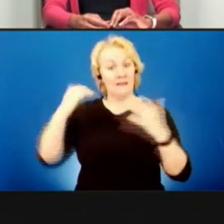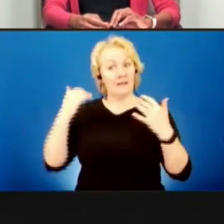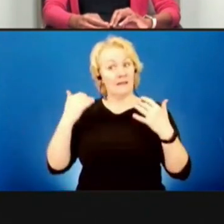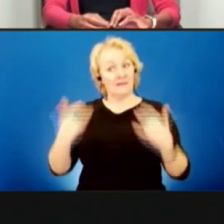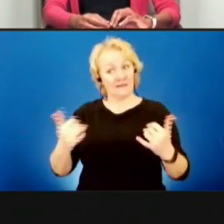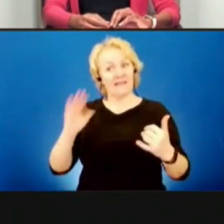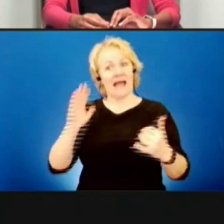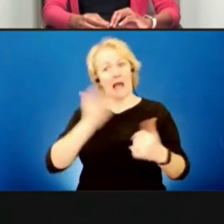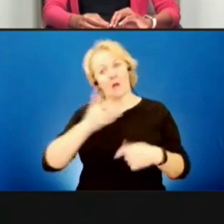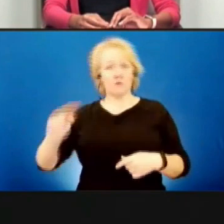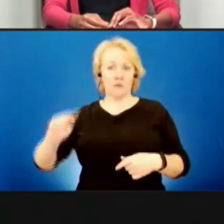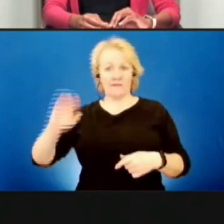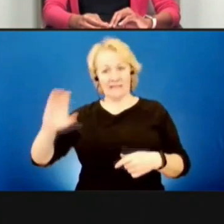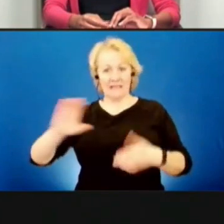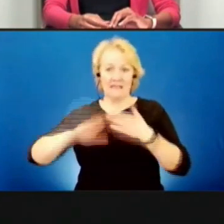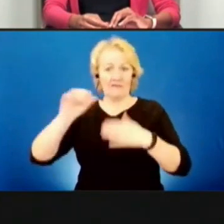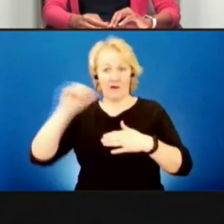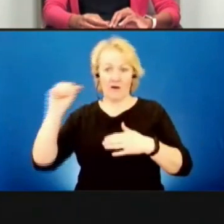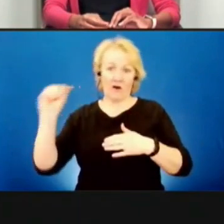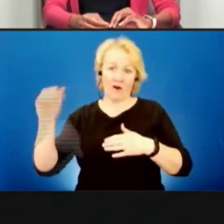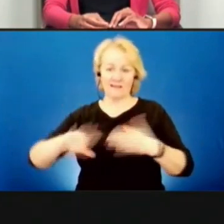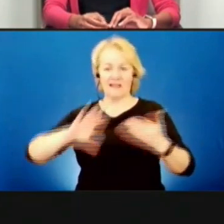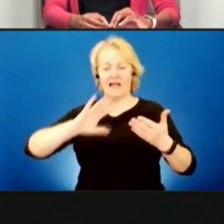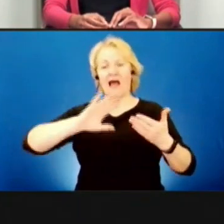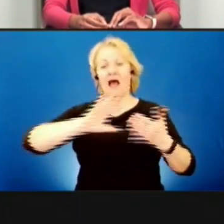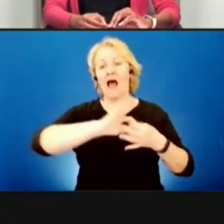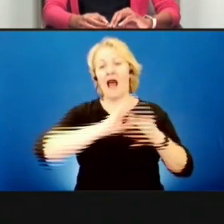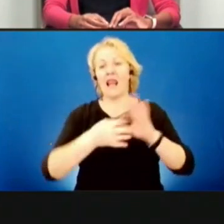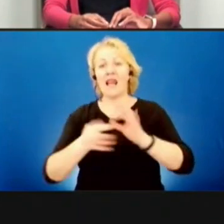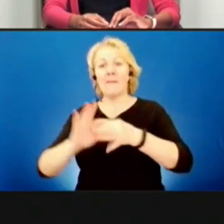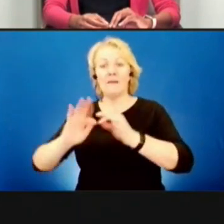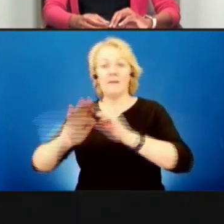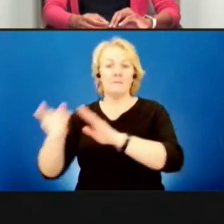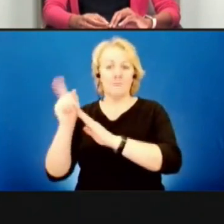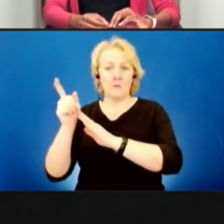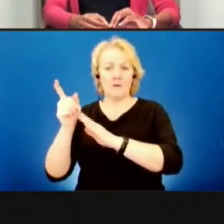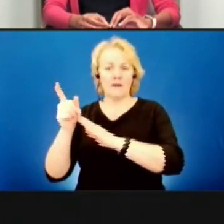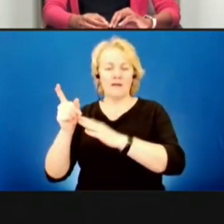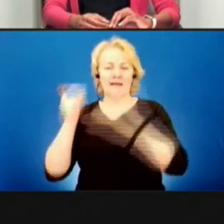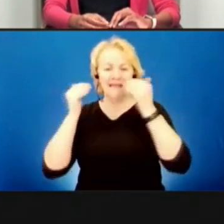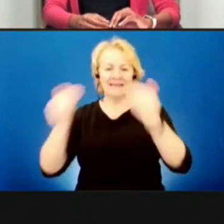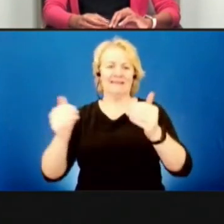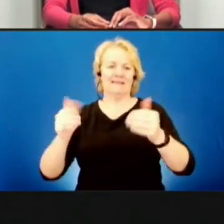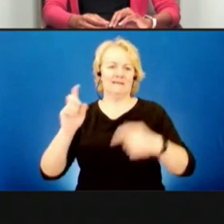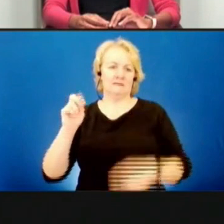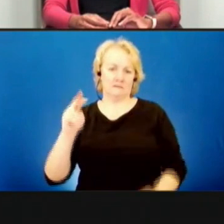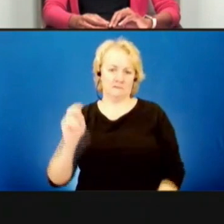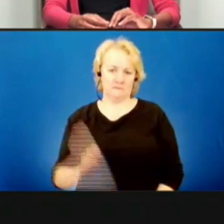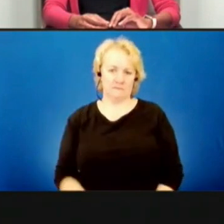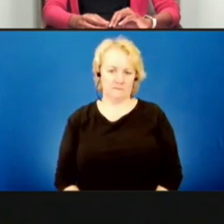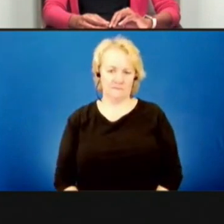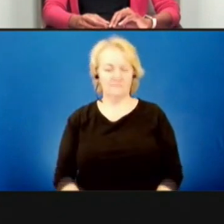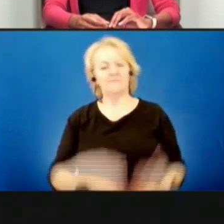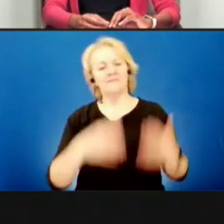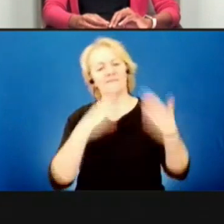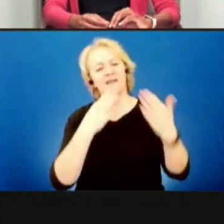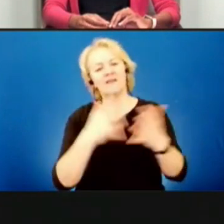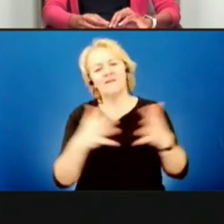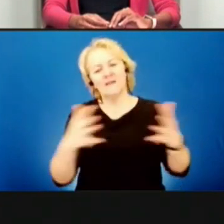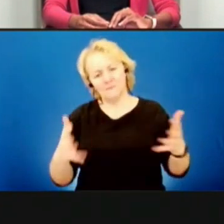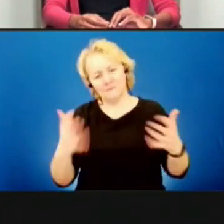Travis County, City of Austin Olympic moment. Let's get this done. Thank you very much,